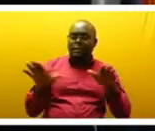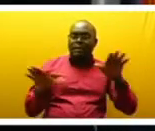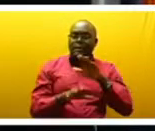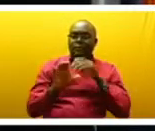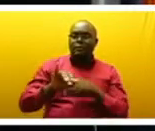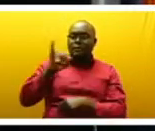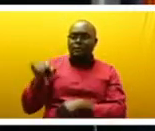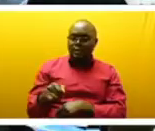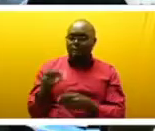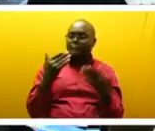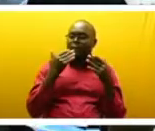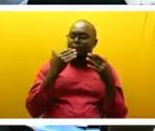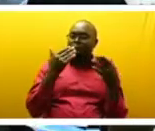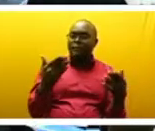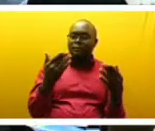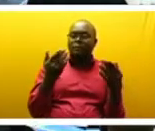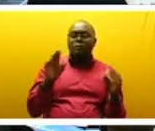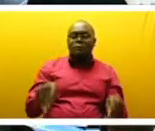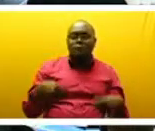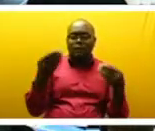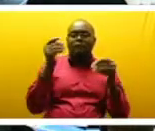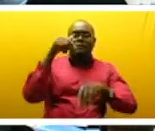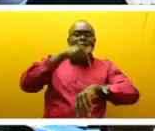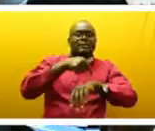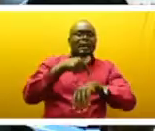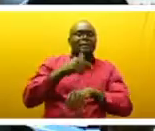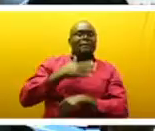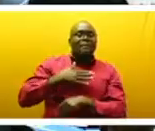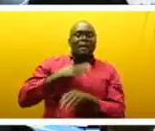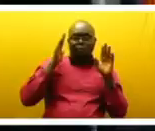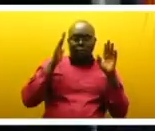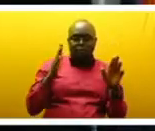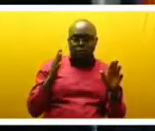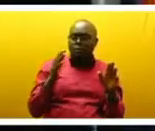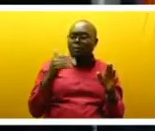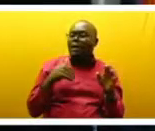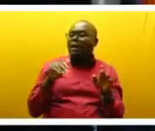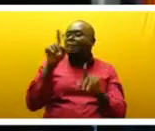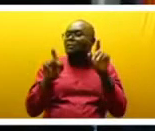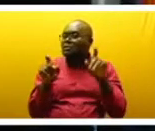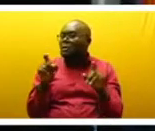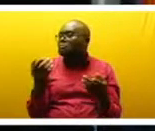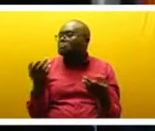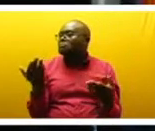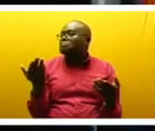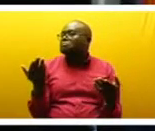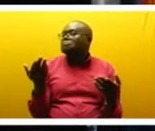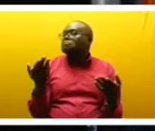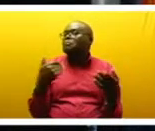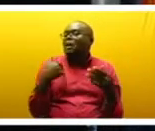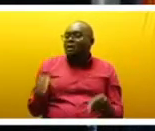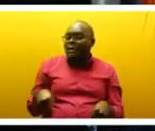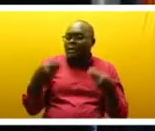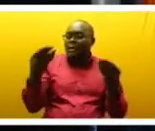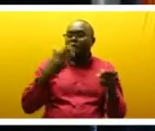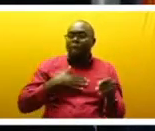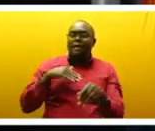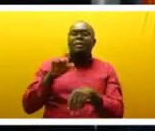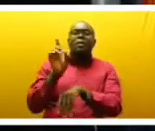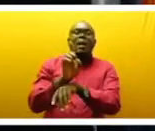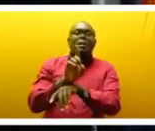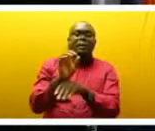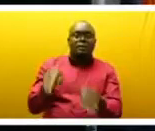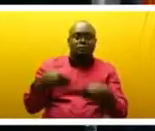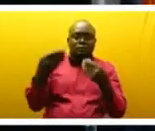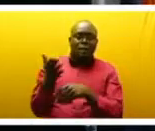I want to thank you for the privilege of your attention. And unless there are any questions left for me, I will donate my 1 minute